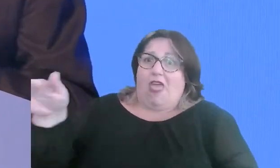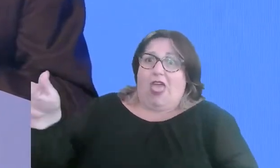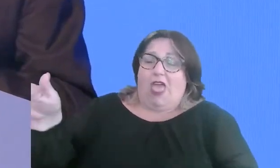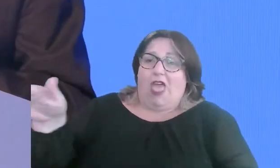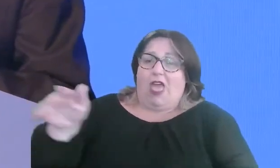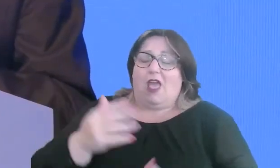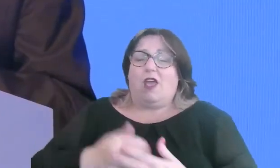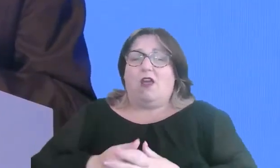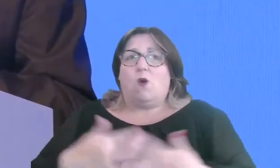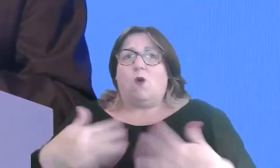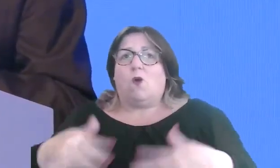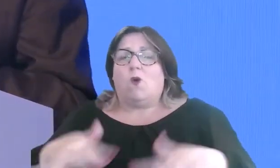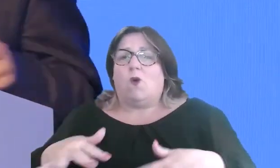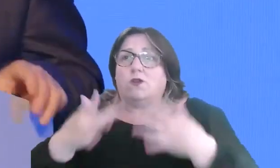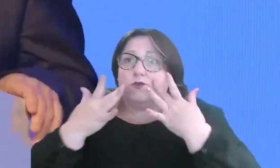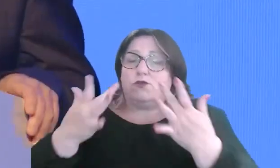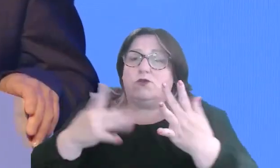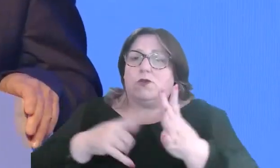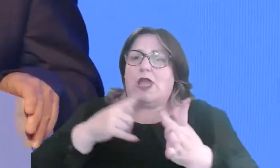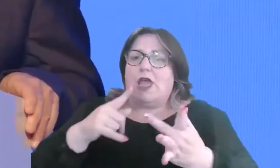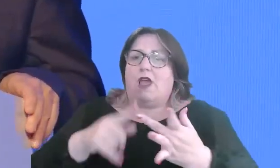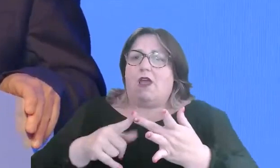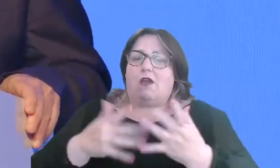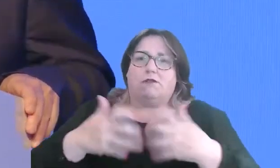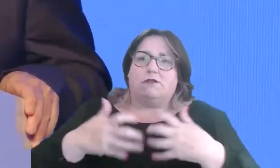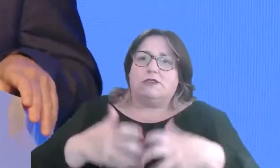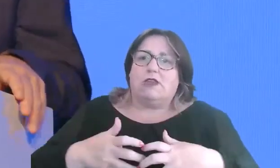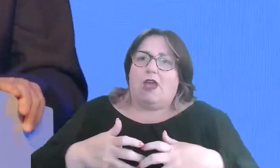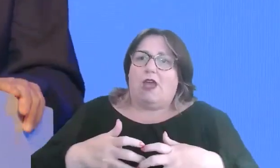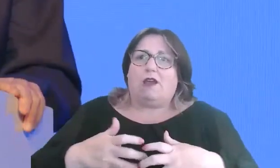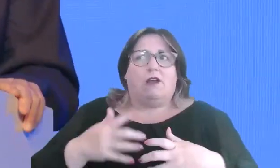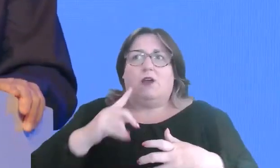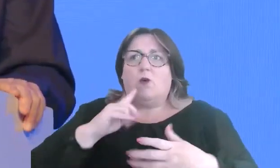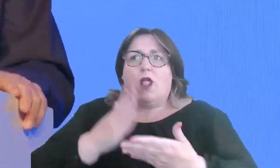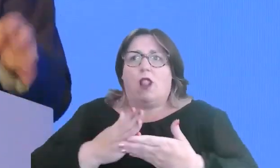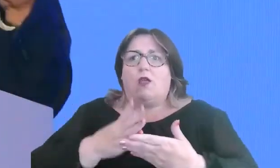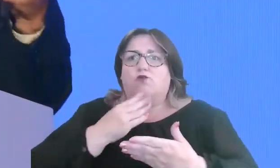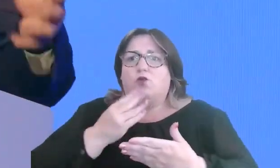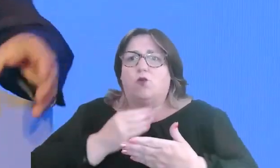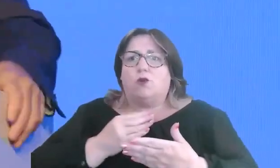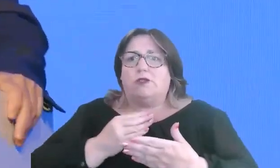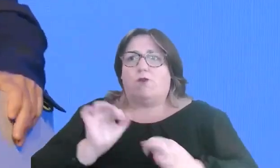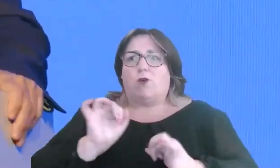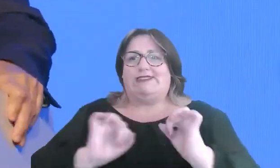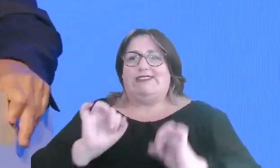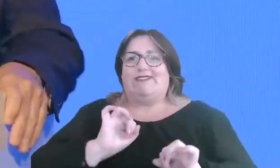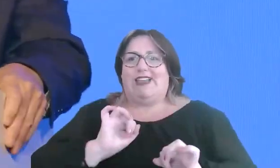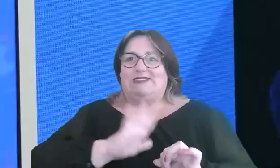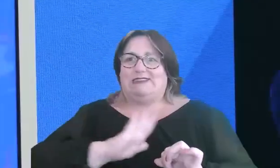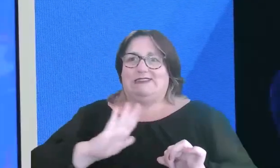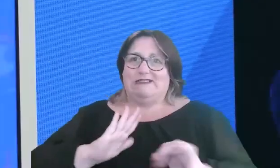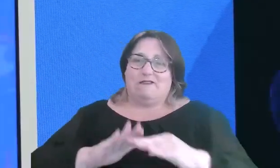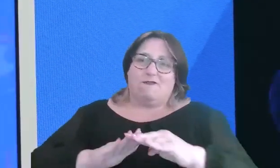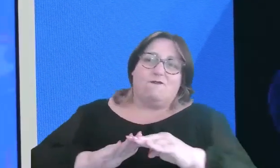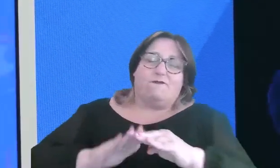of how AI and tech would be driving our defence of the future. There are so many examples across government. I've set